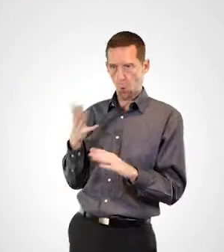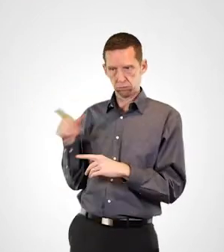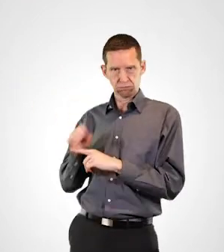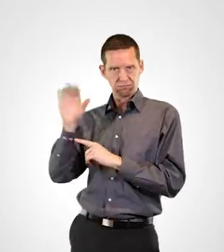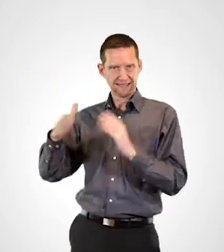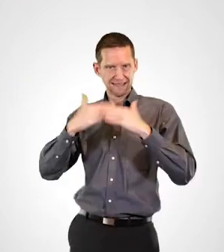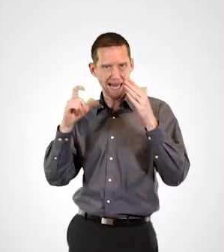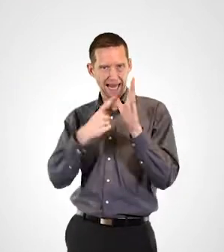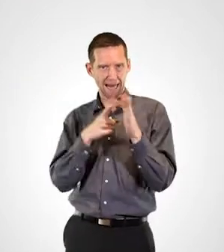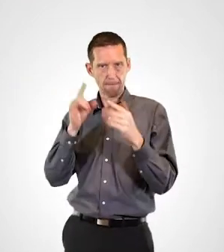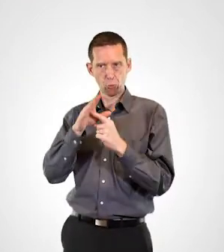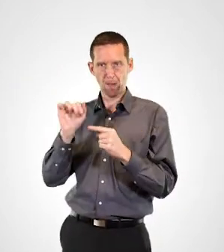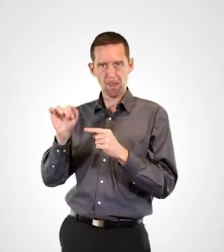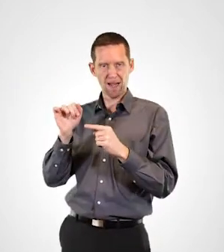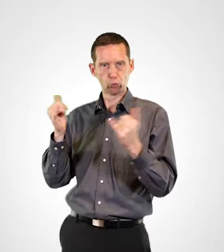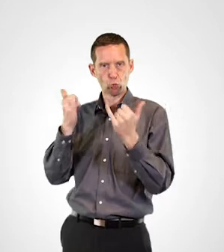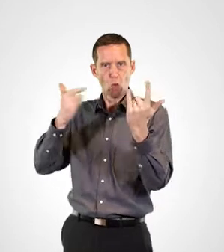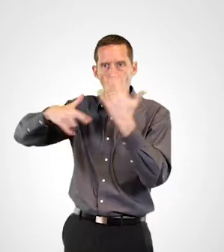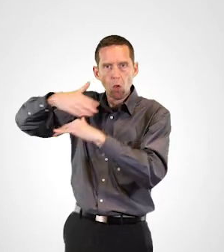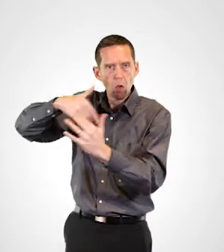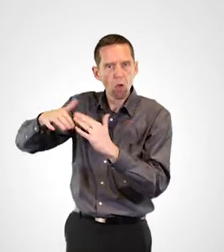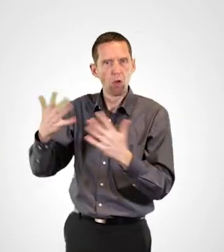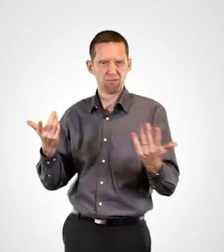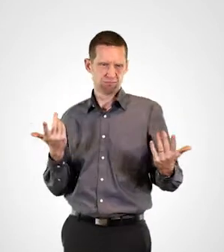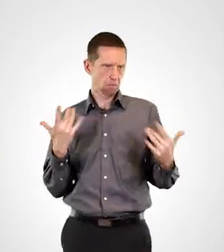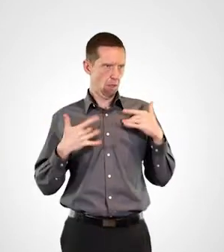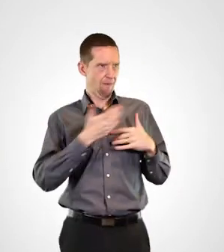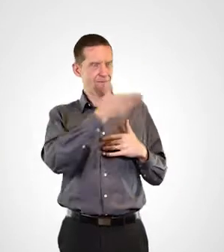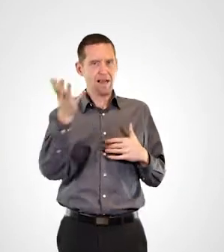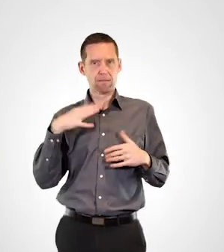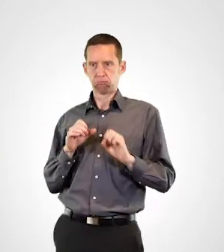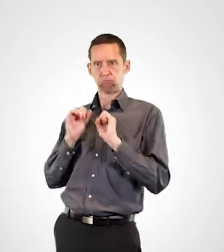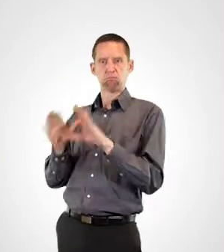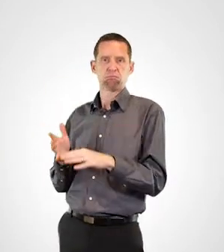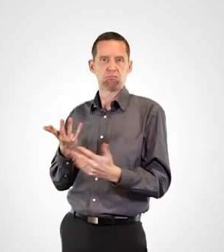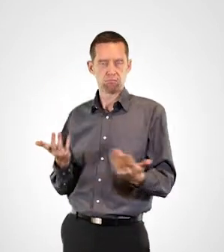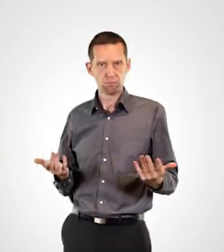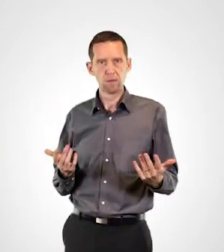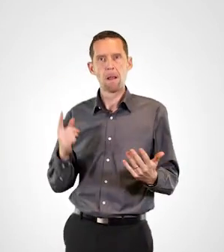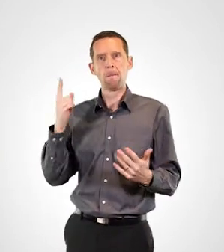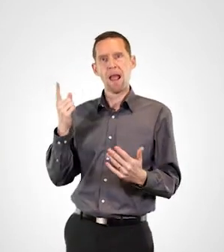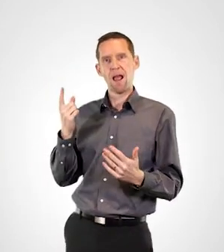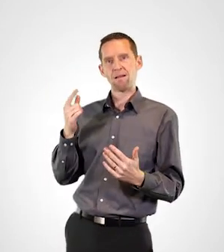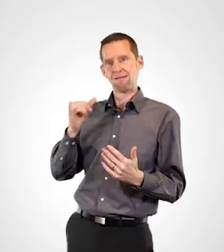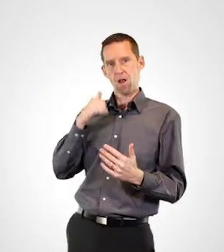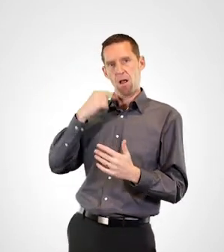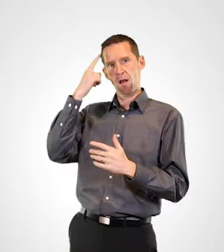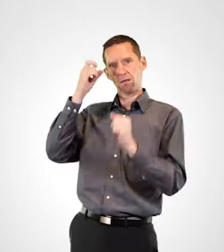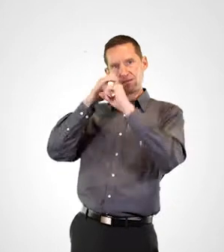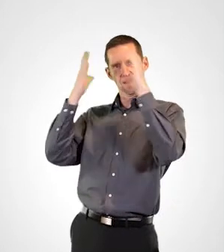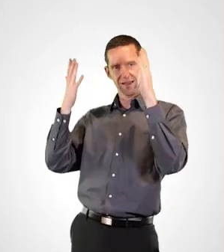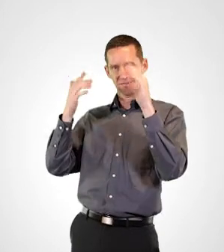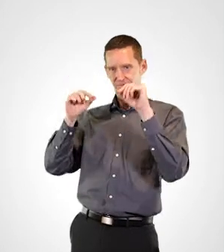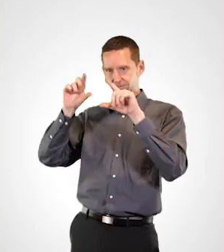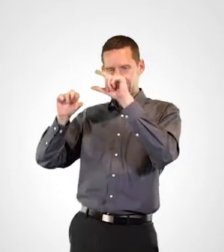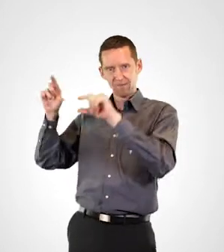in daycare for socialization, and it's just the reality of modern living, is that kids are in daycare. But again, this kind of gives a snapshot of